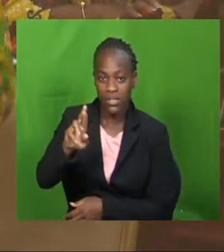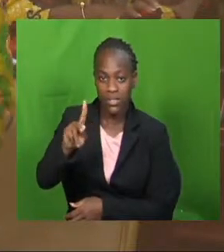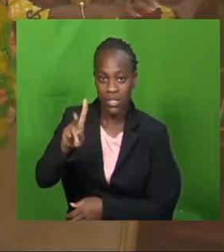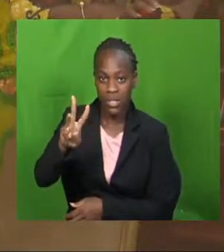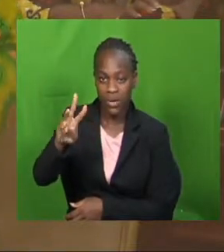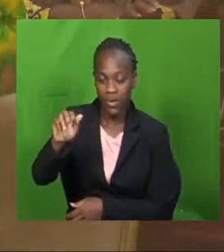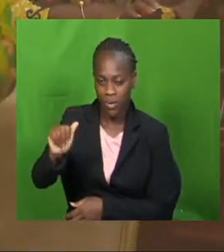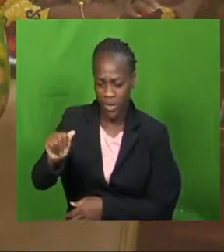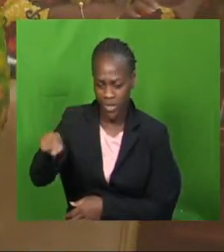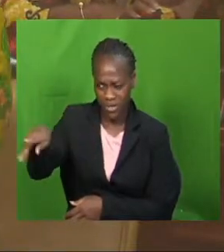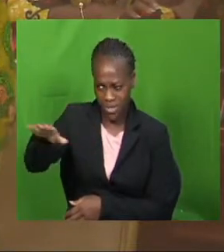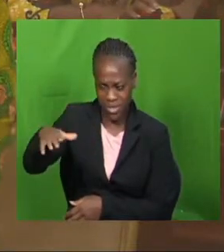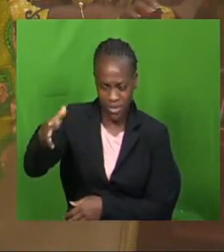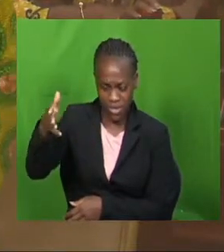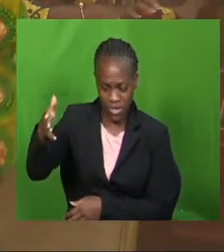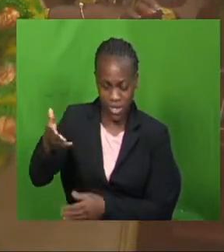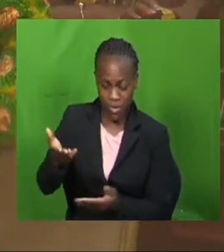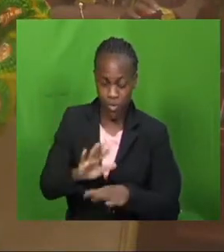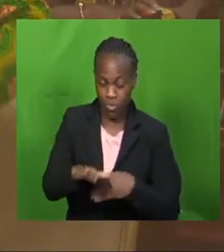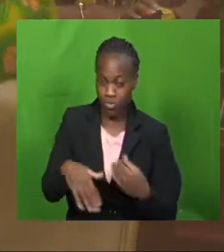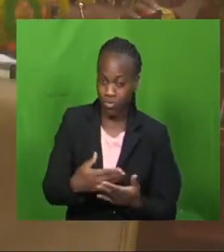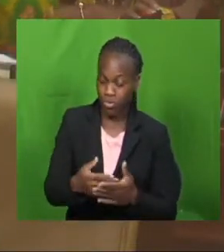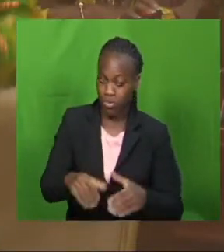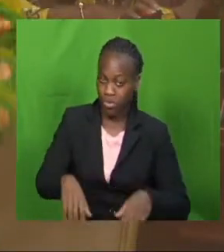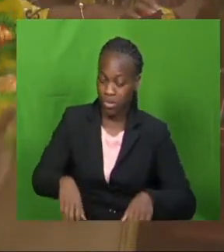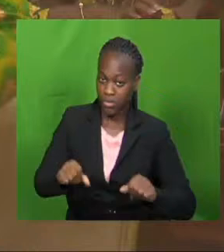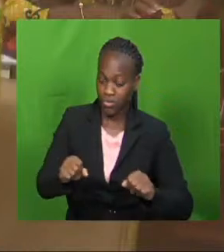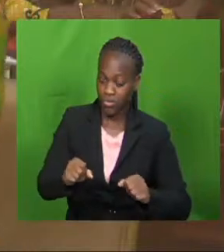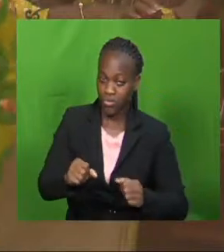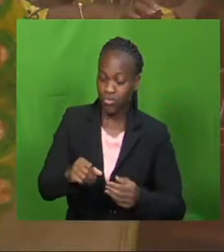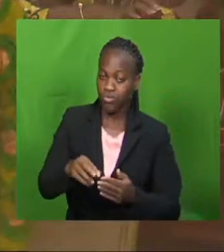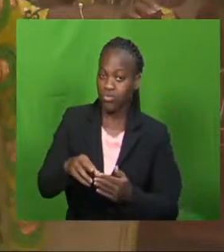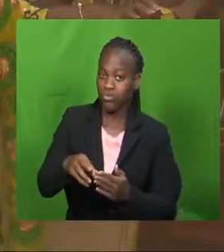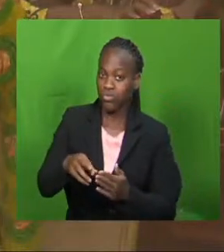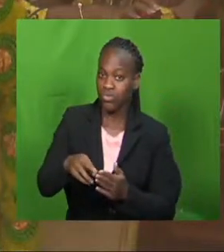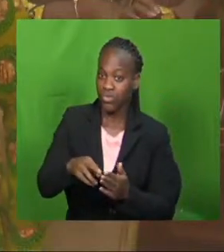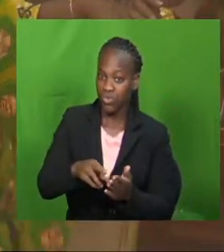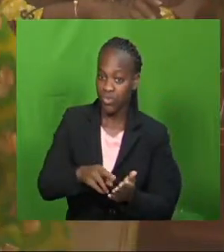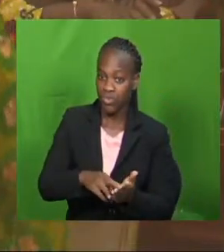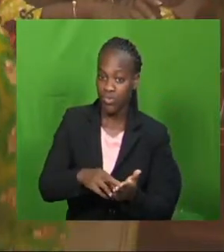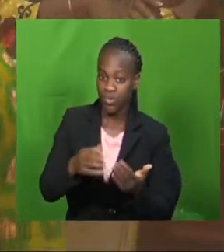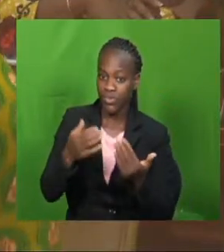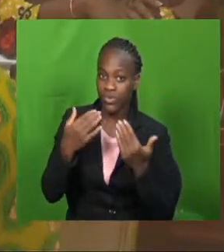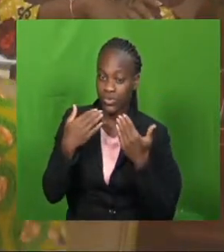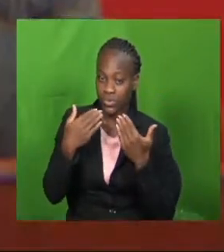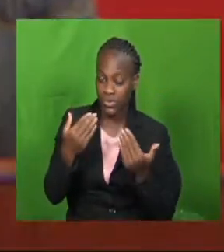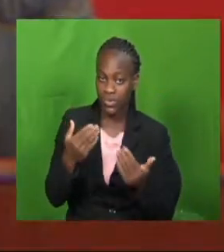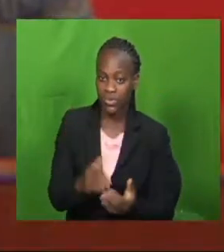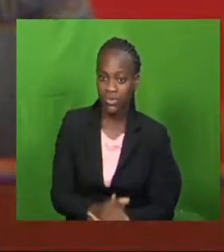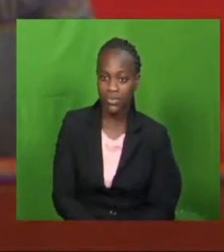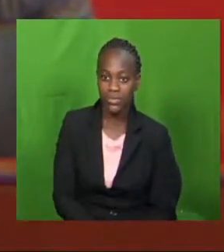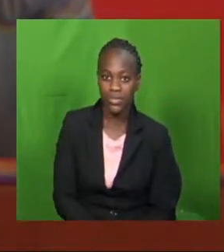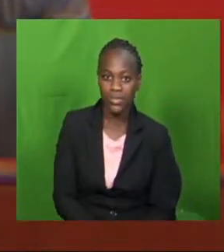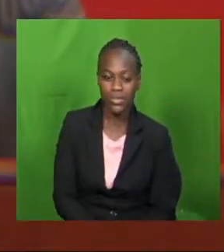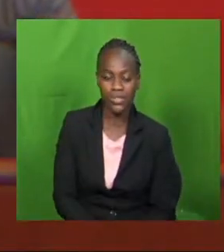the House to adopt this report and also pass by resolution. Thank you, Mr. Speaker.